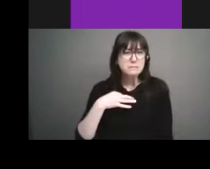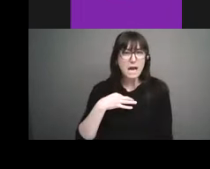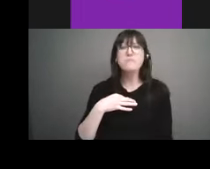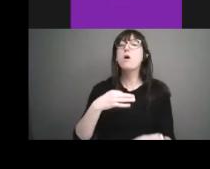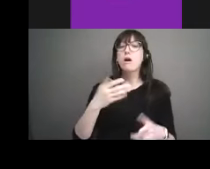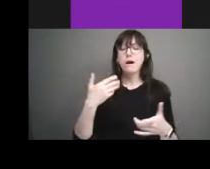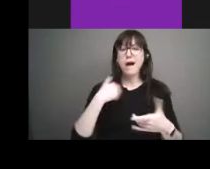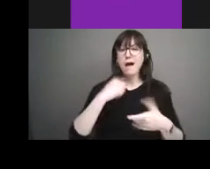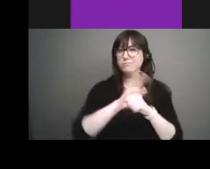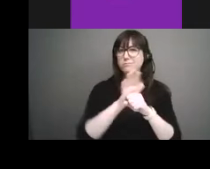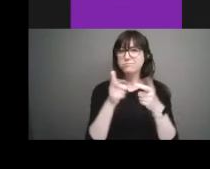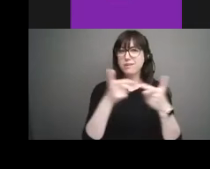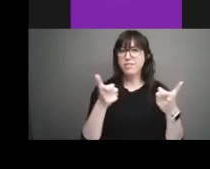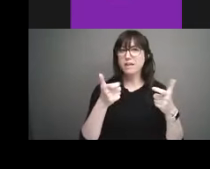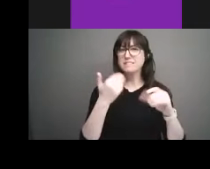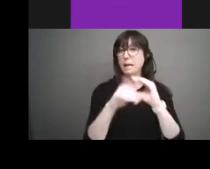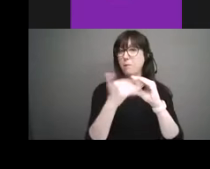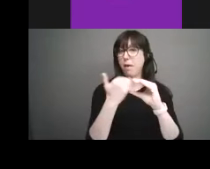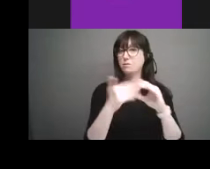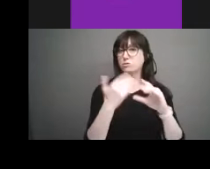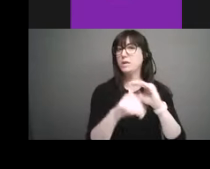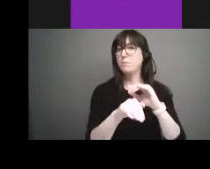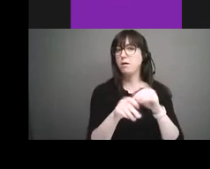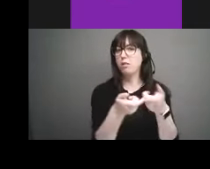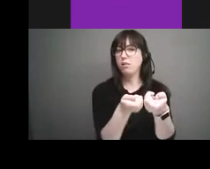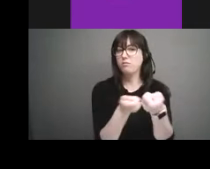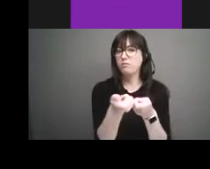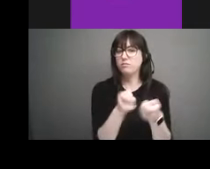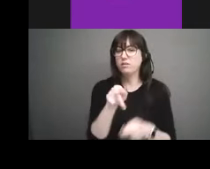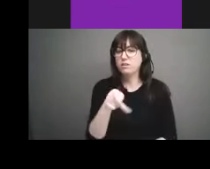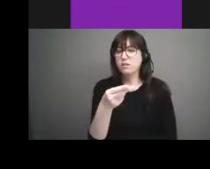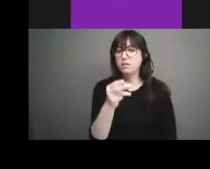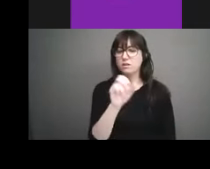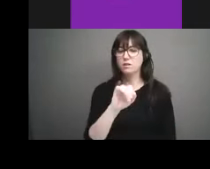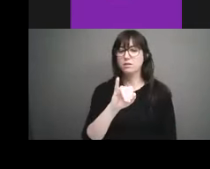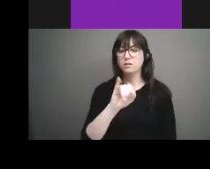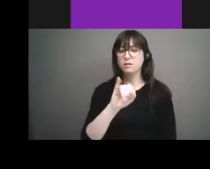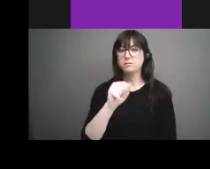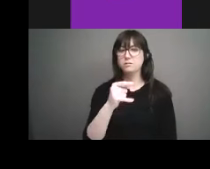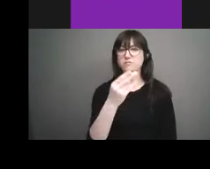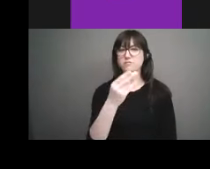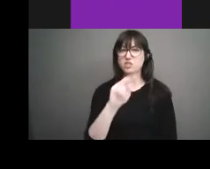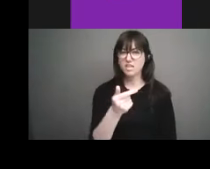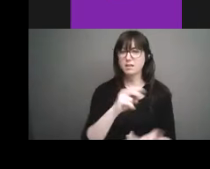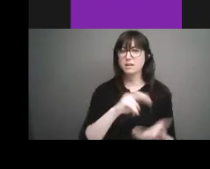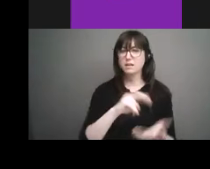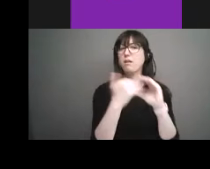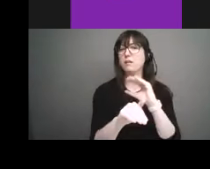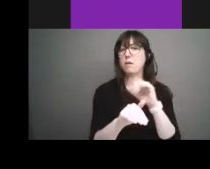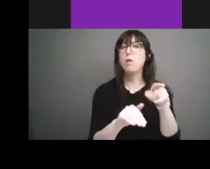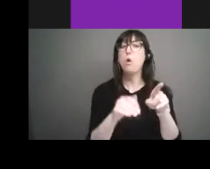coronavirus-themed phishing emails. So phishing being they send out an email from a